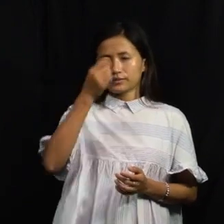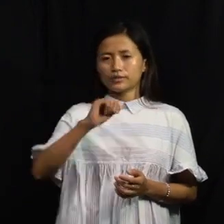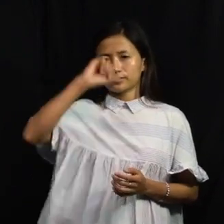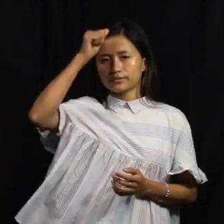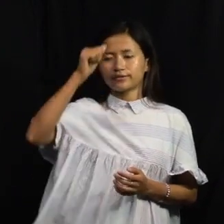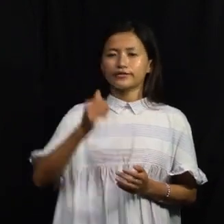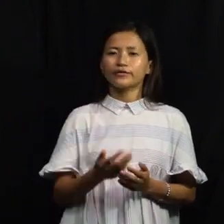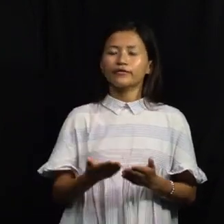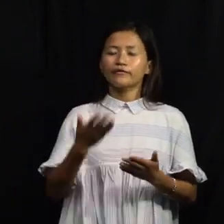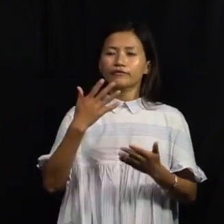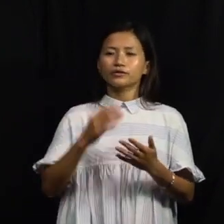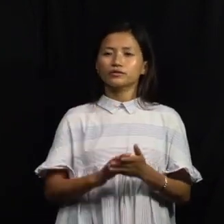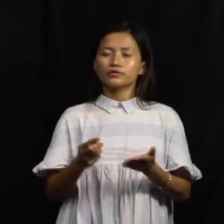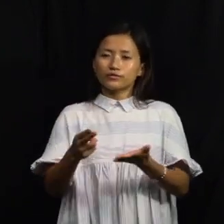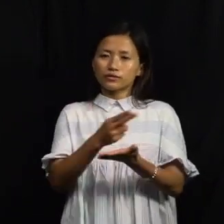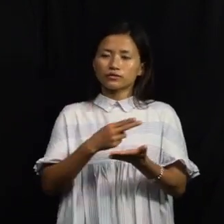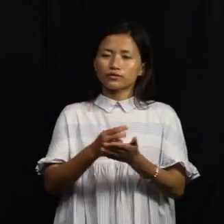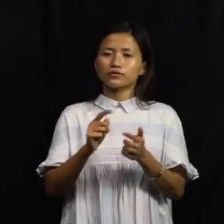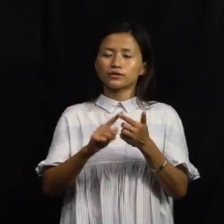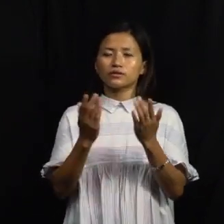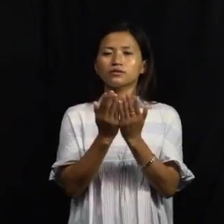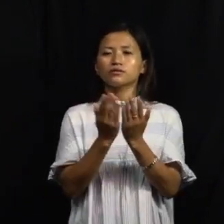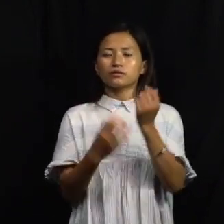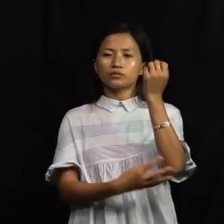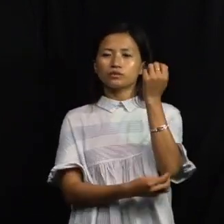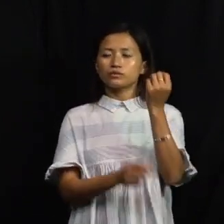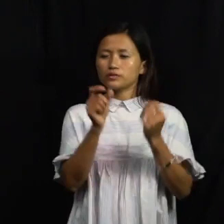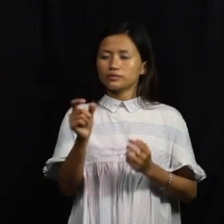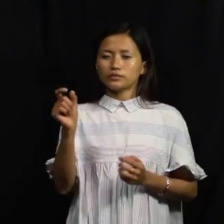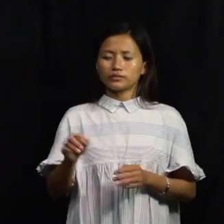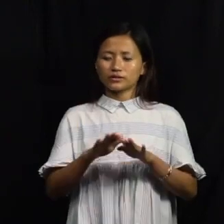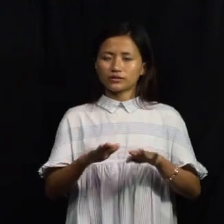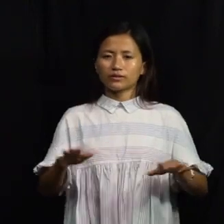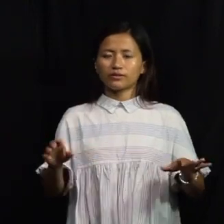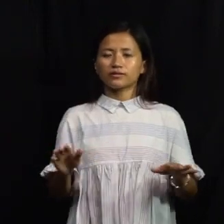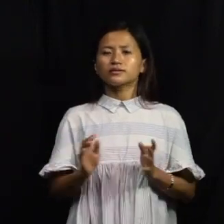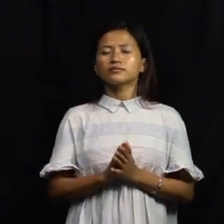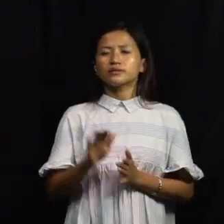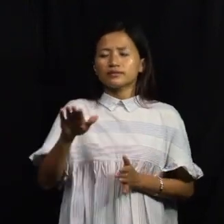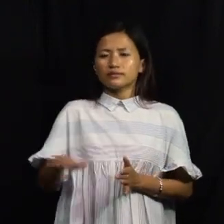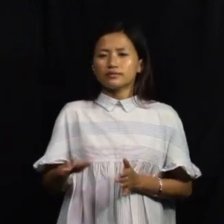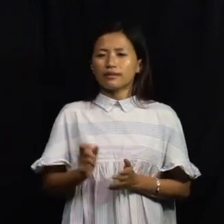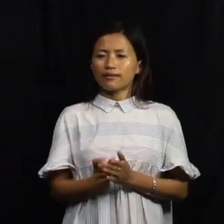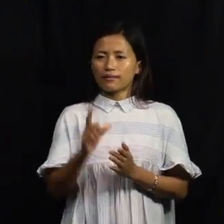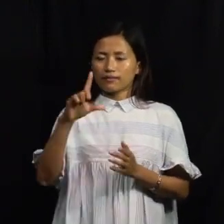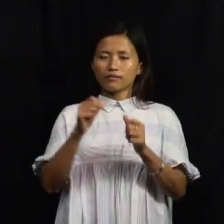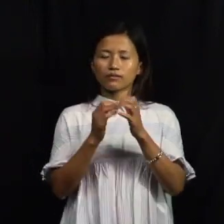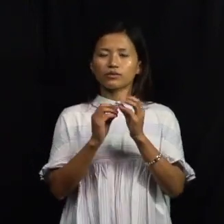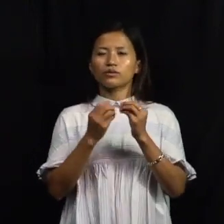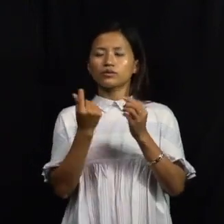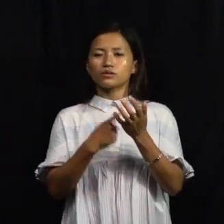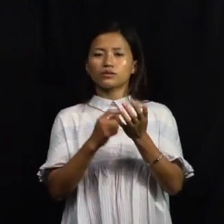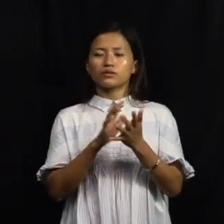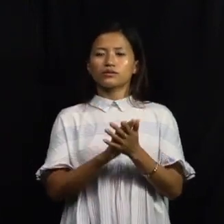India face in the field of education? The poor people, the child laborers, they are not able to get proper education, right?